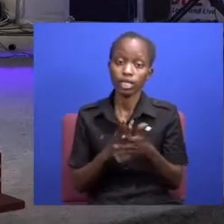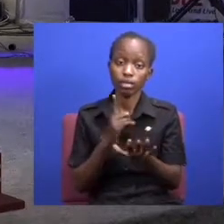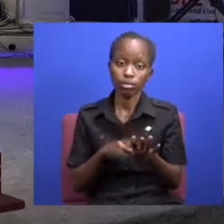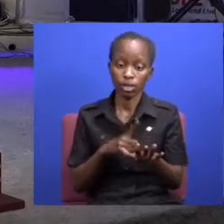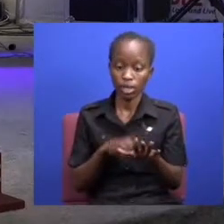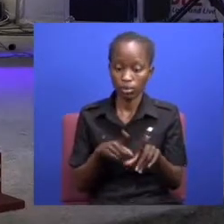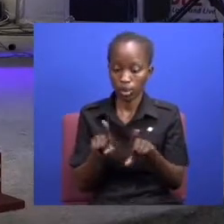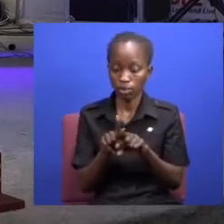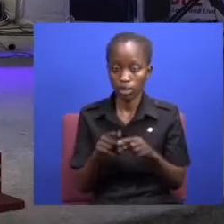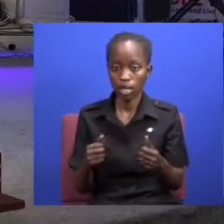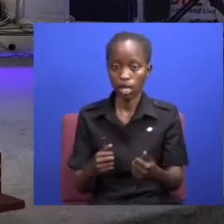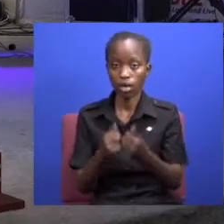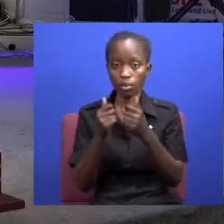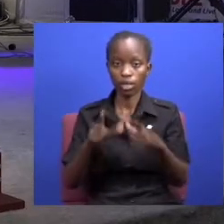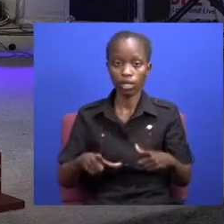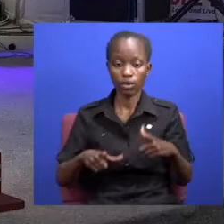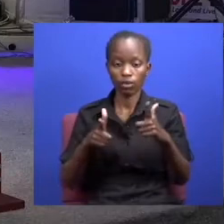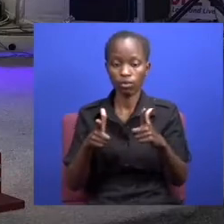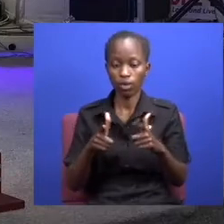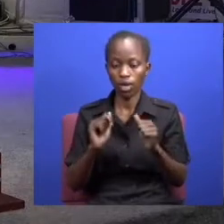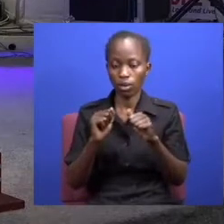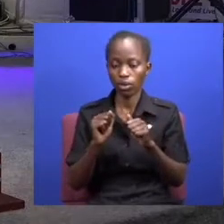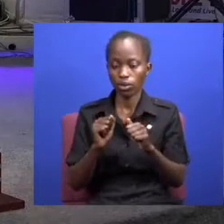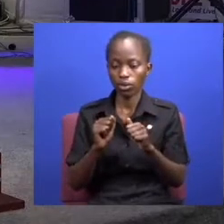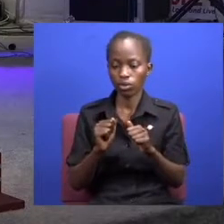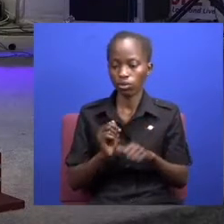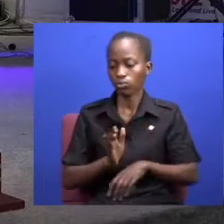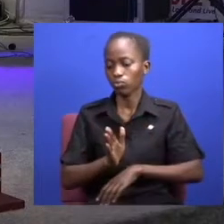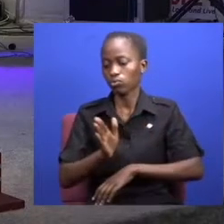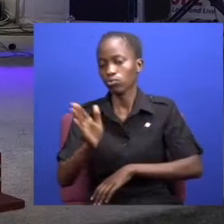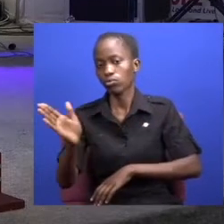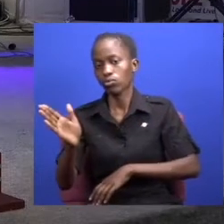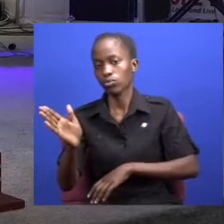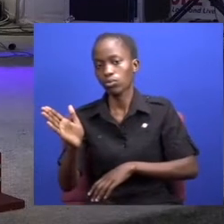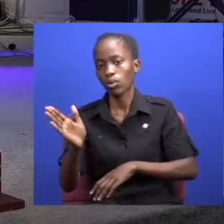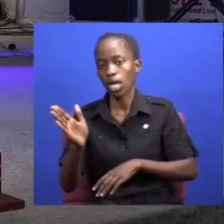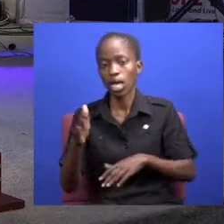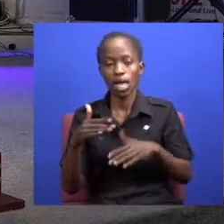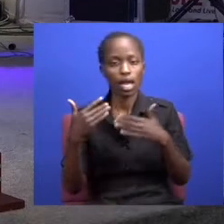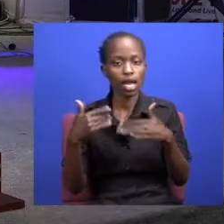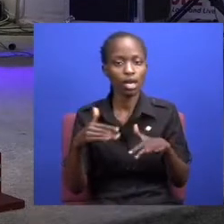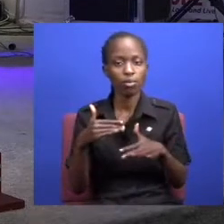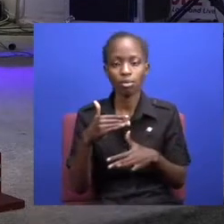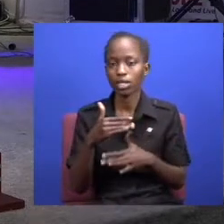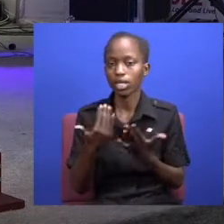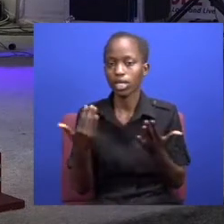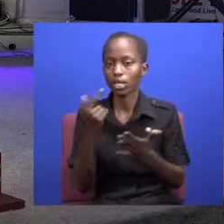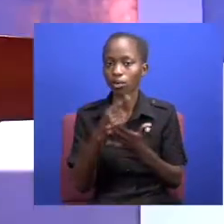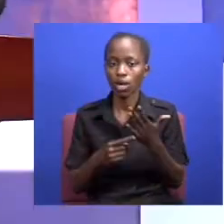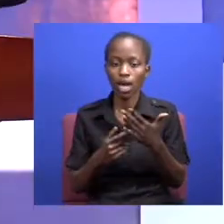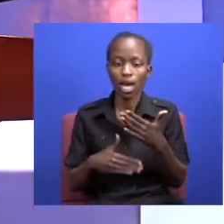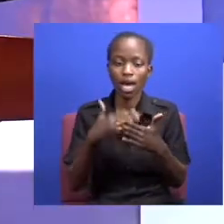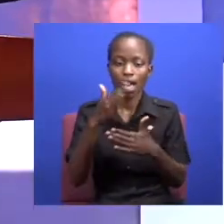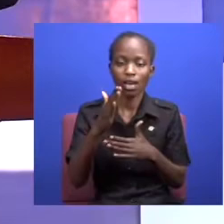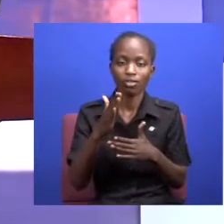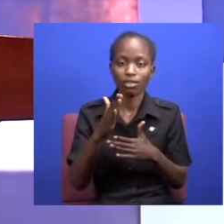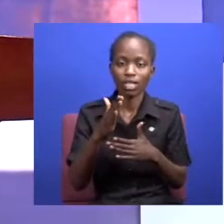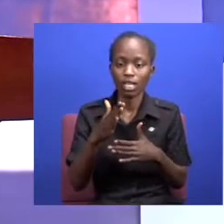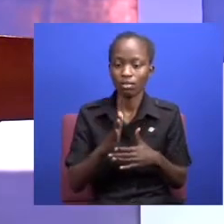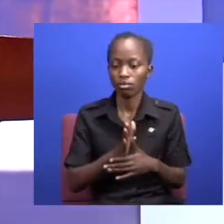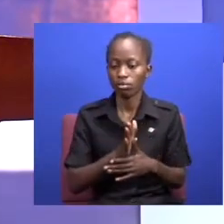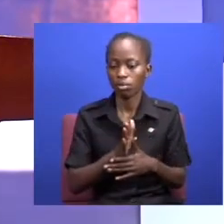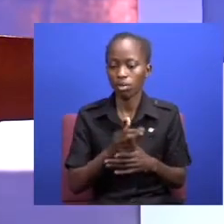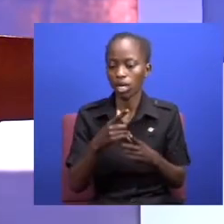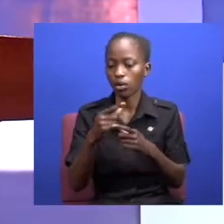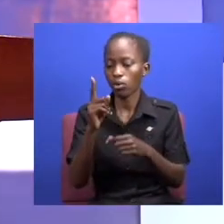as happens in life, I make a wrong turn. And the amazing thing is this. Once I make that wrong